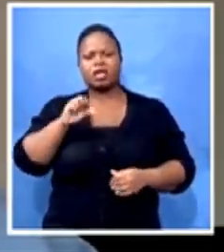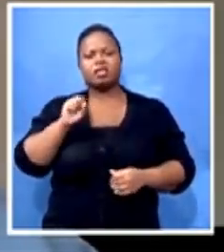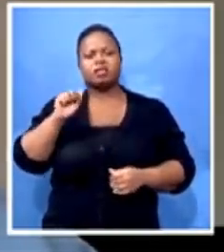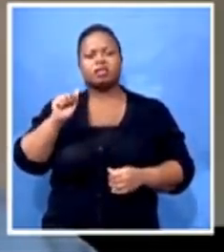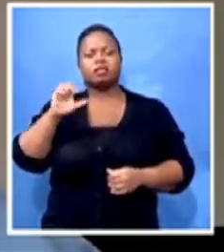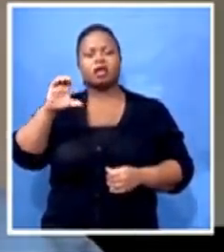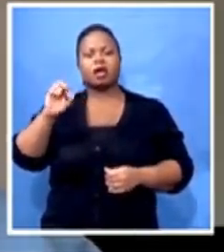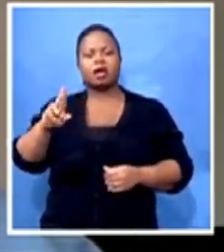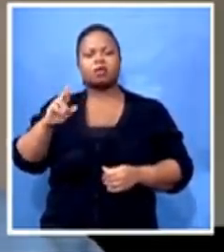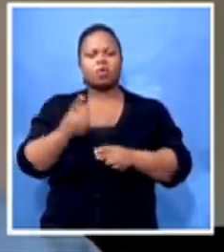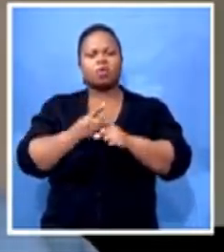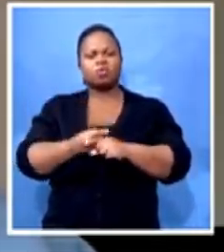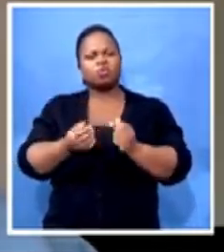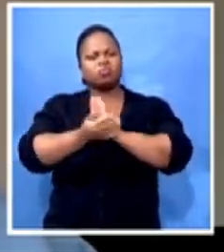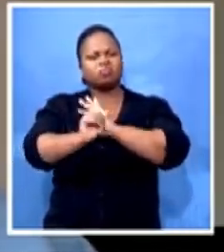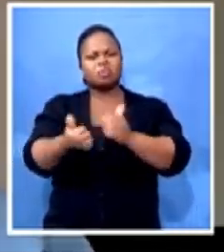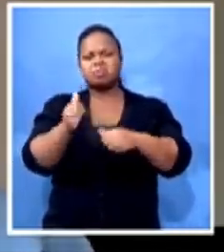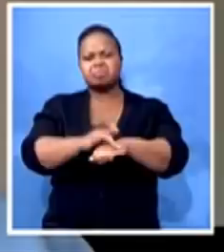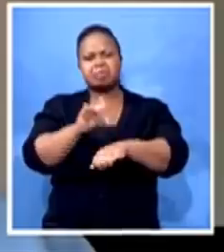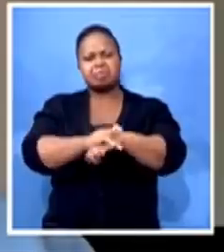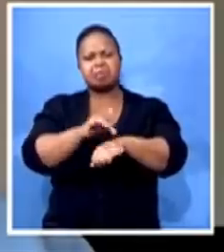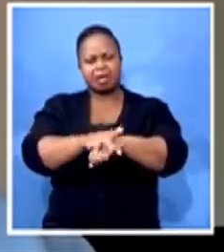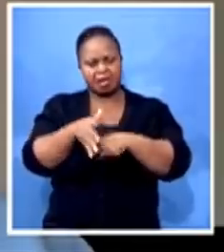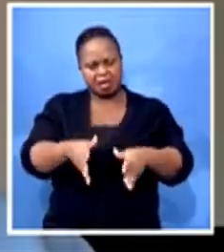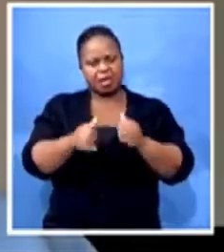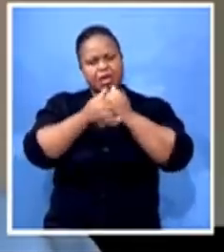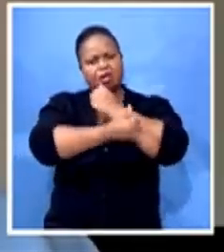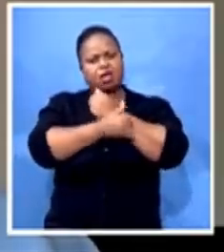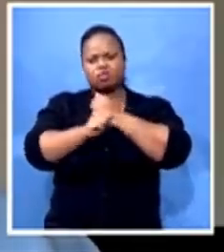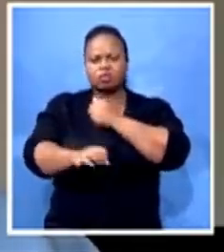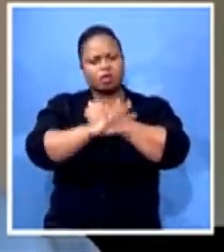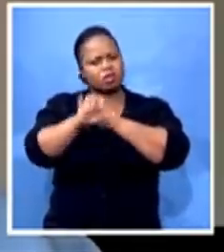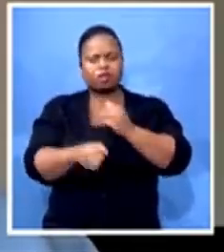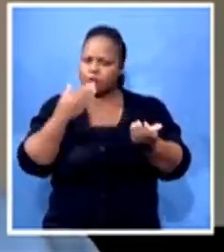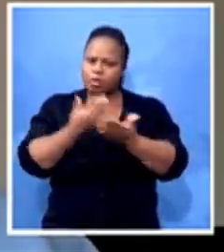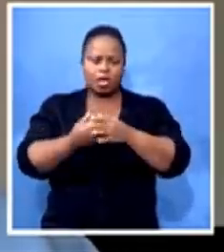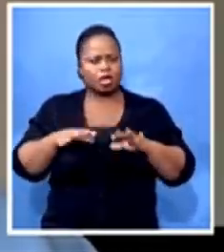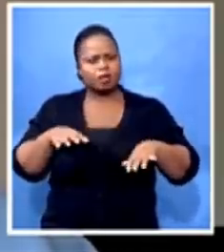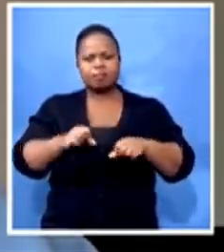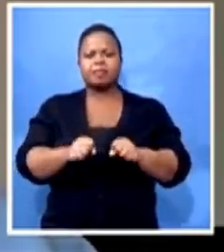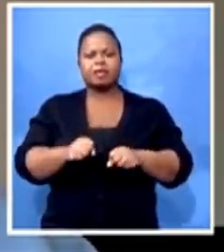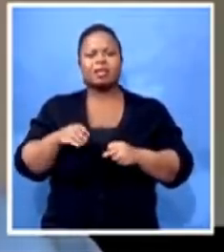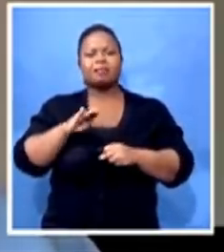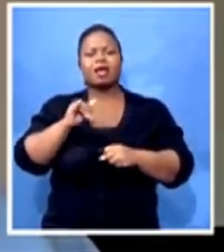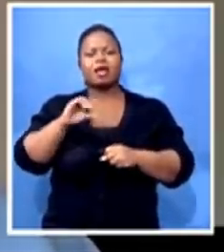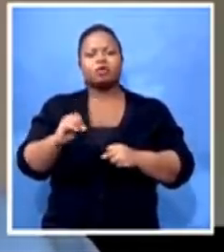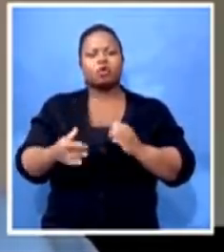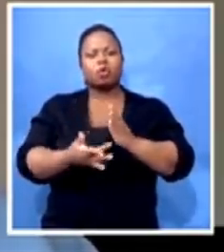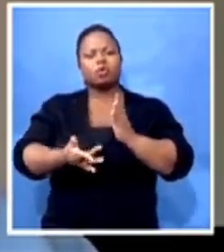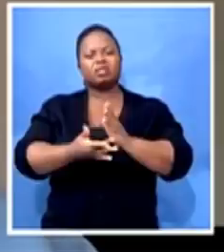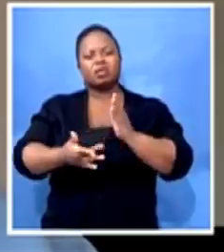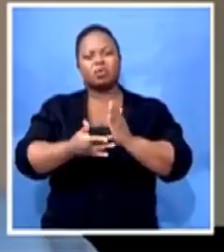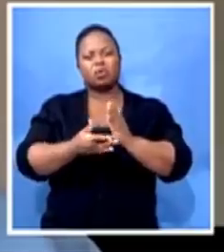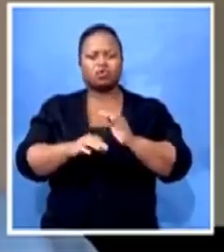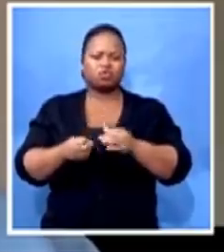to actually become a dominant player in biotech. I don't know if you are aware that South